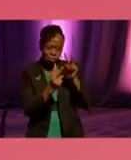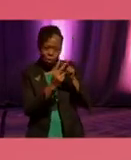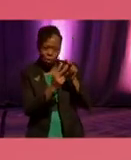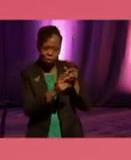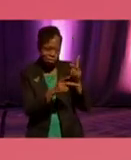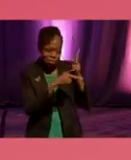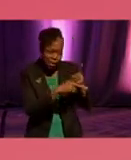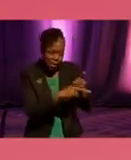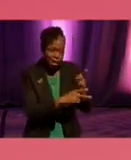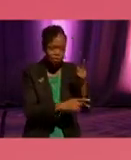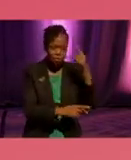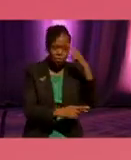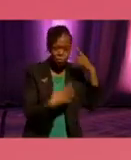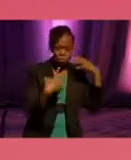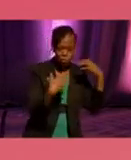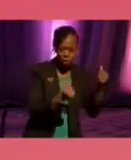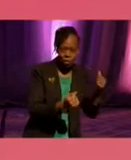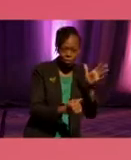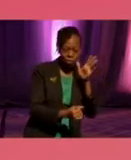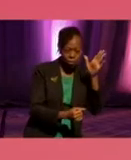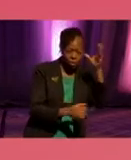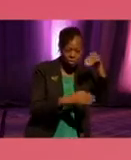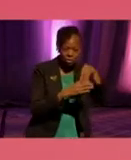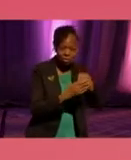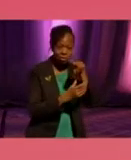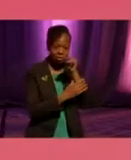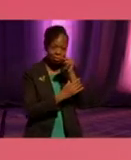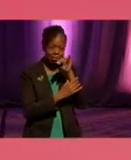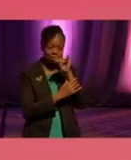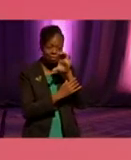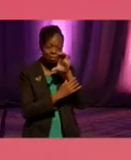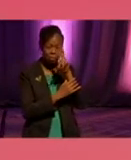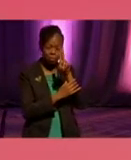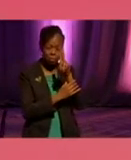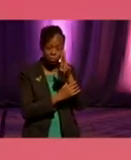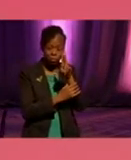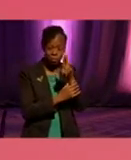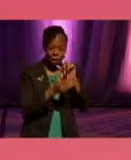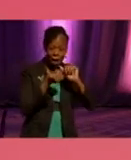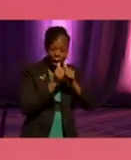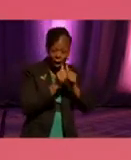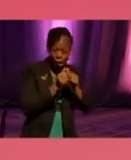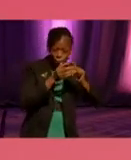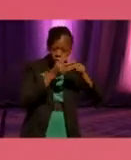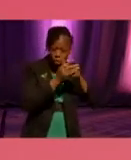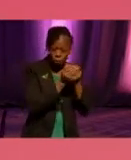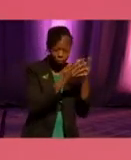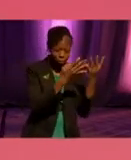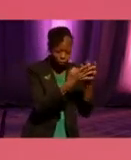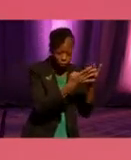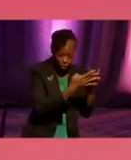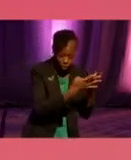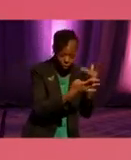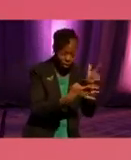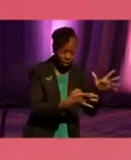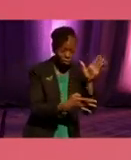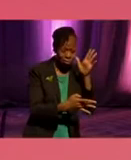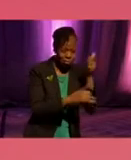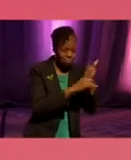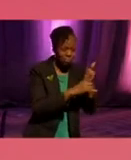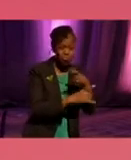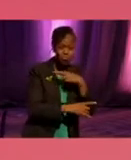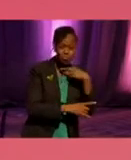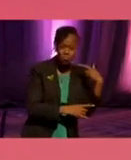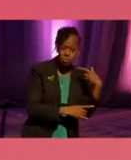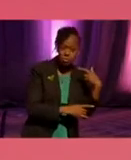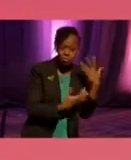NICU. We started by screening parents because, as I said, these parents are at risk, and we know that